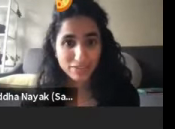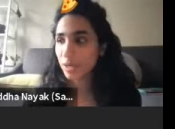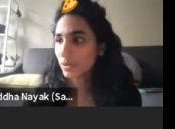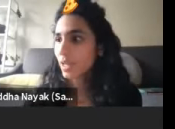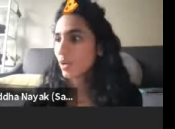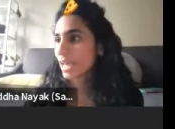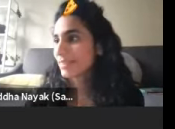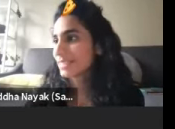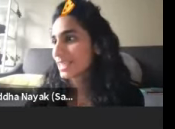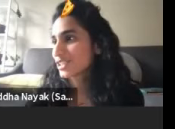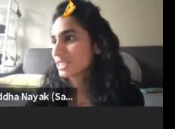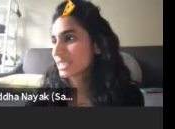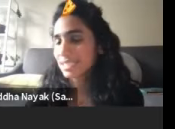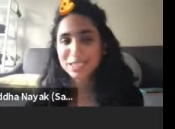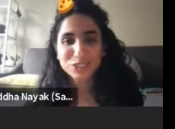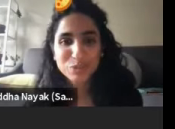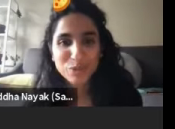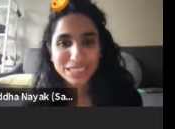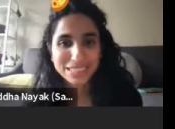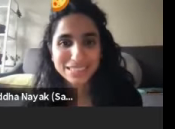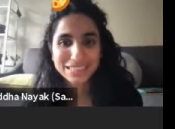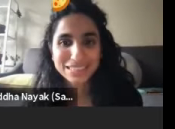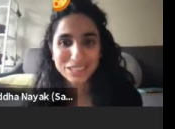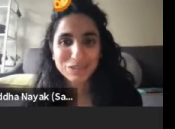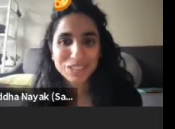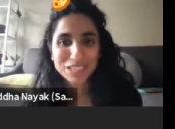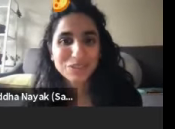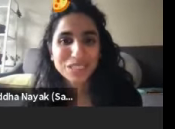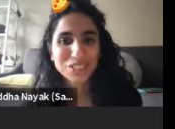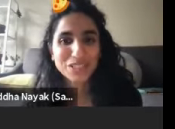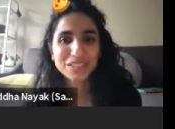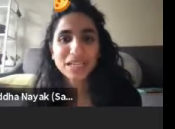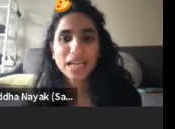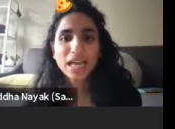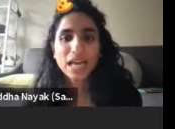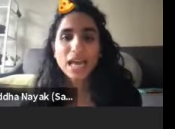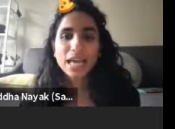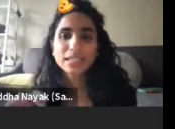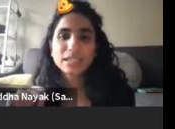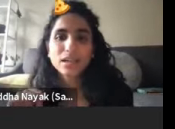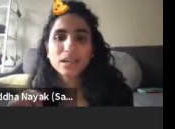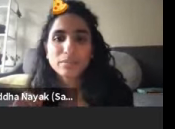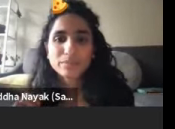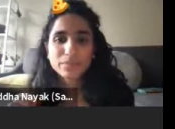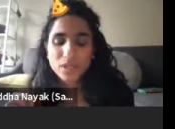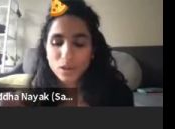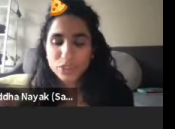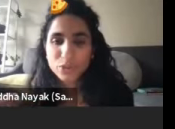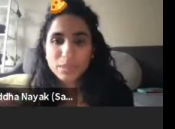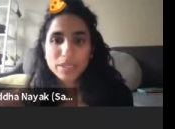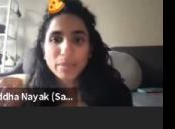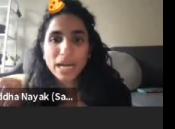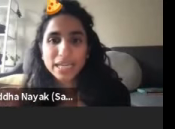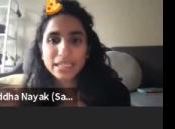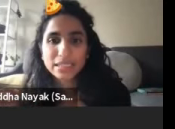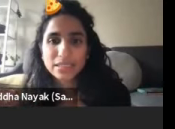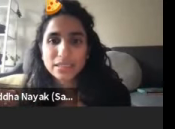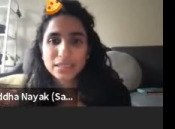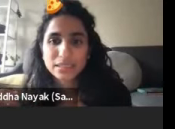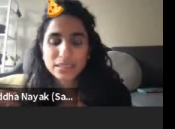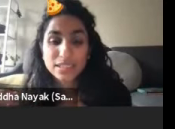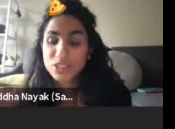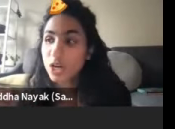that have come out, where in this case you see kind of two proteins, you know, interacting with each other. And also keep in